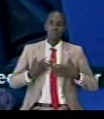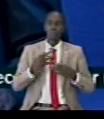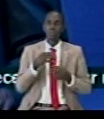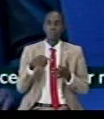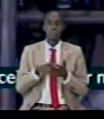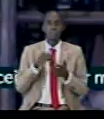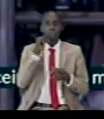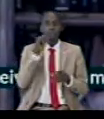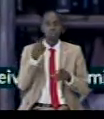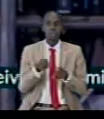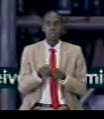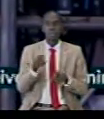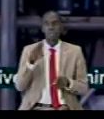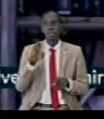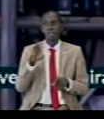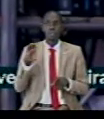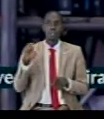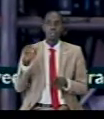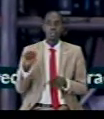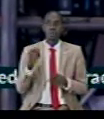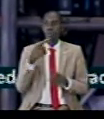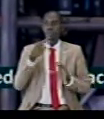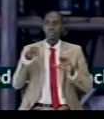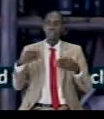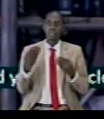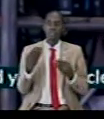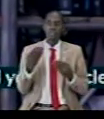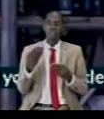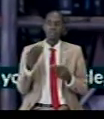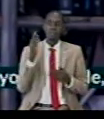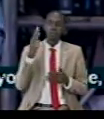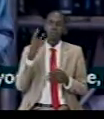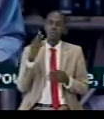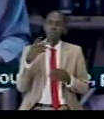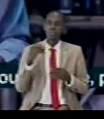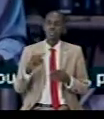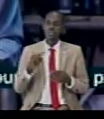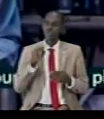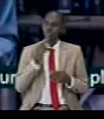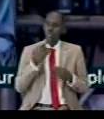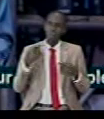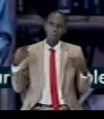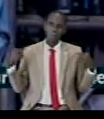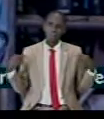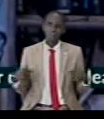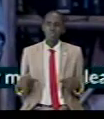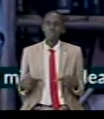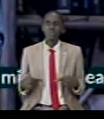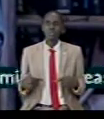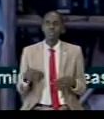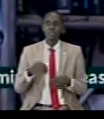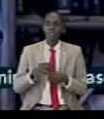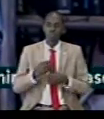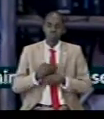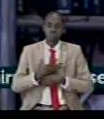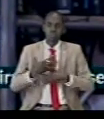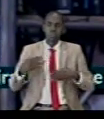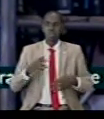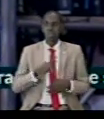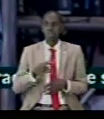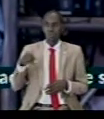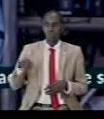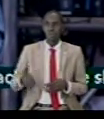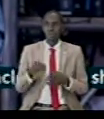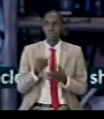has testified of the painful swelling, the swollen right foot, that the Almighty